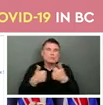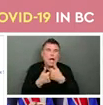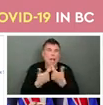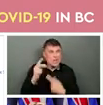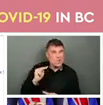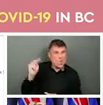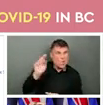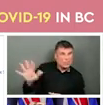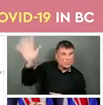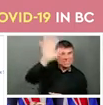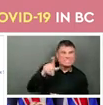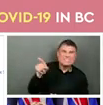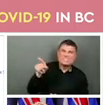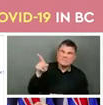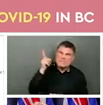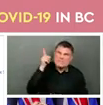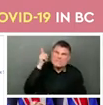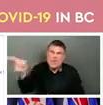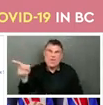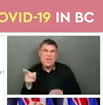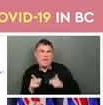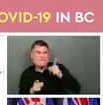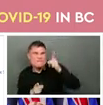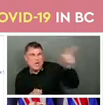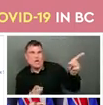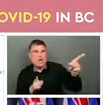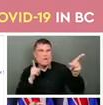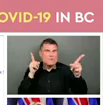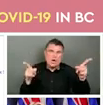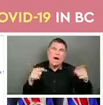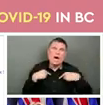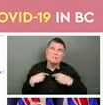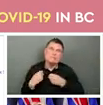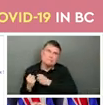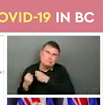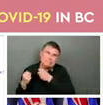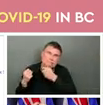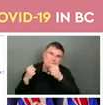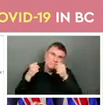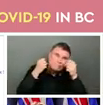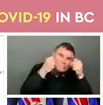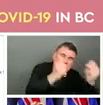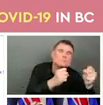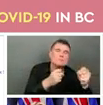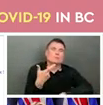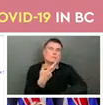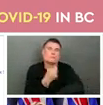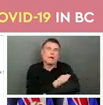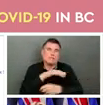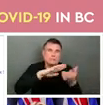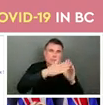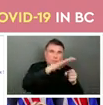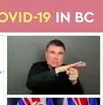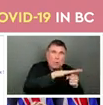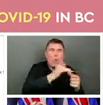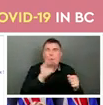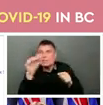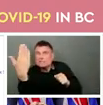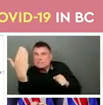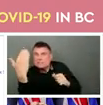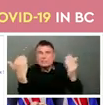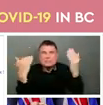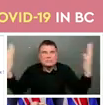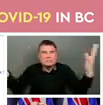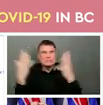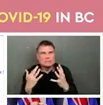many small communities, getting out there and getting people immunized, making sure they have access to vaccine in a way that's